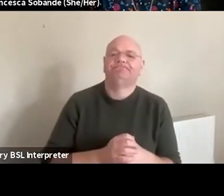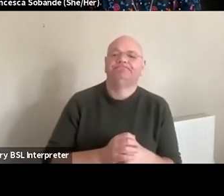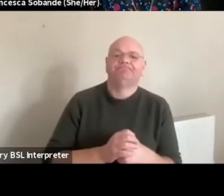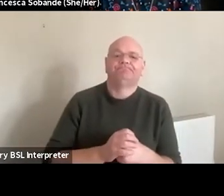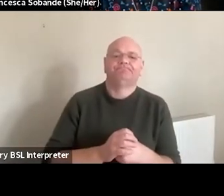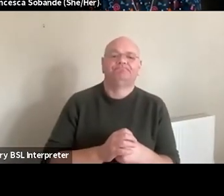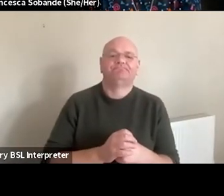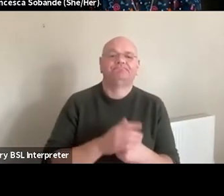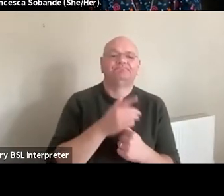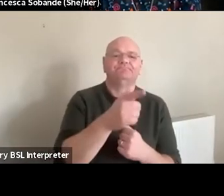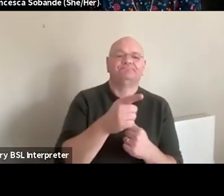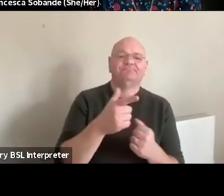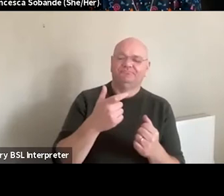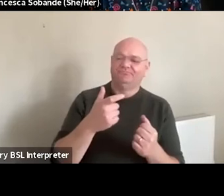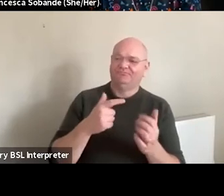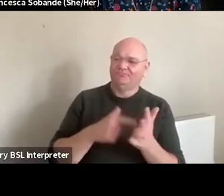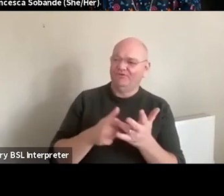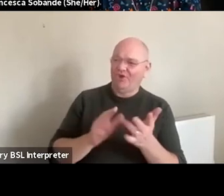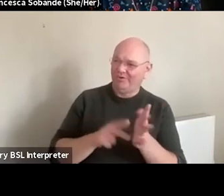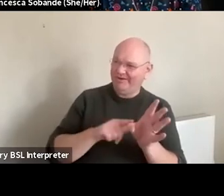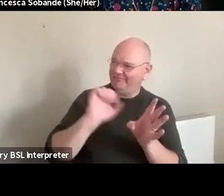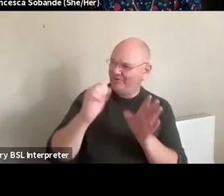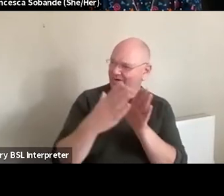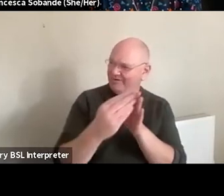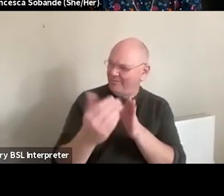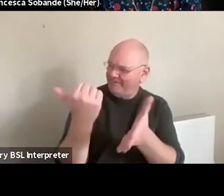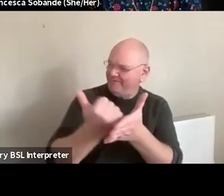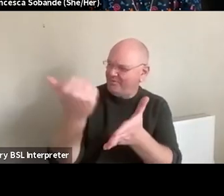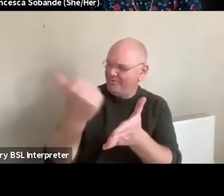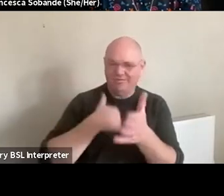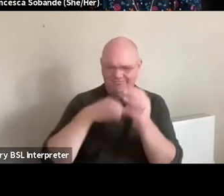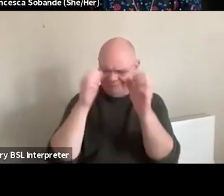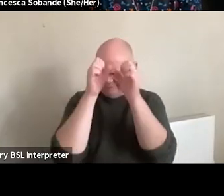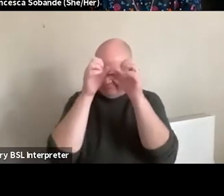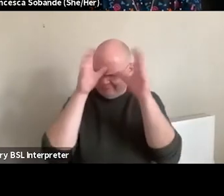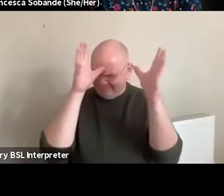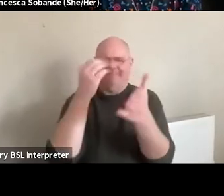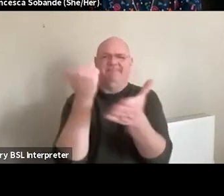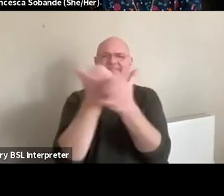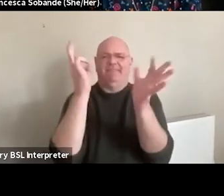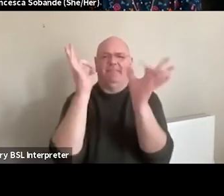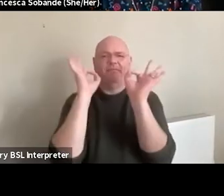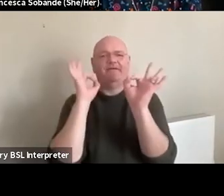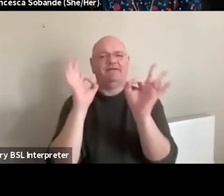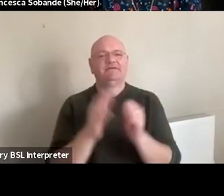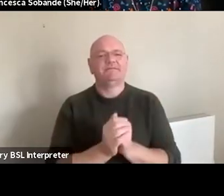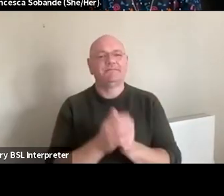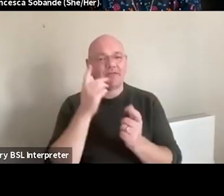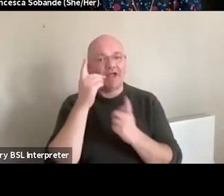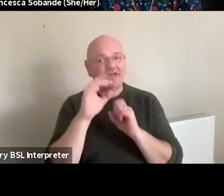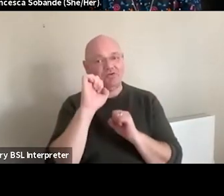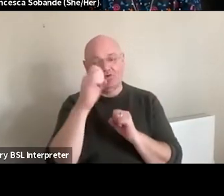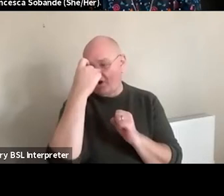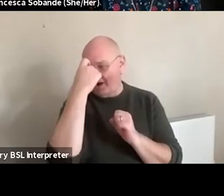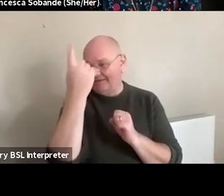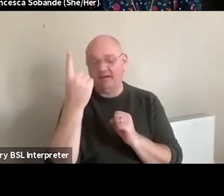That is a brilliant example, Keith. Thank you so much for sharing that. The image of it is great in my head. I think the idea of it not being zero sum and kind of